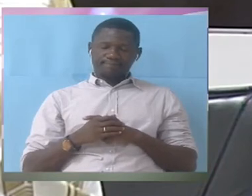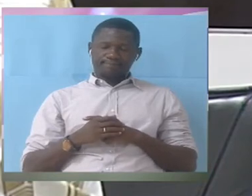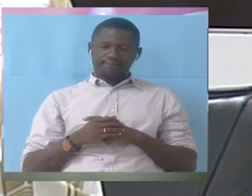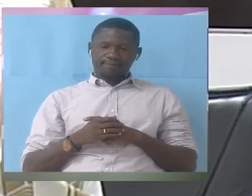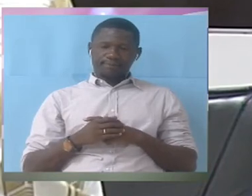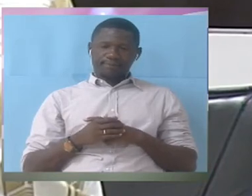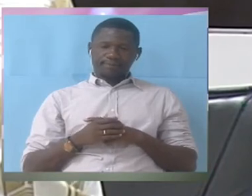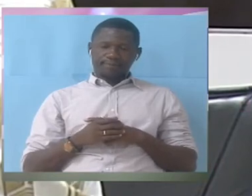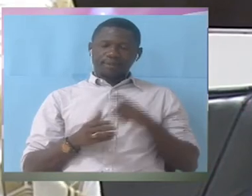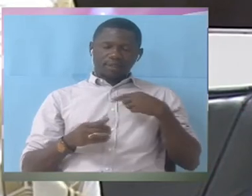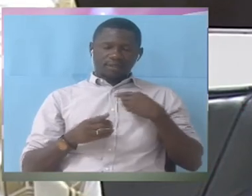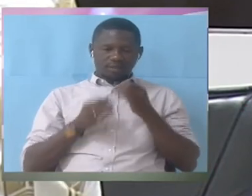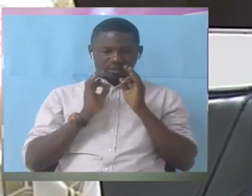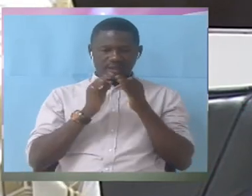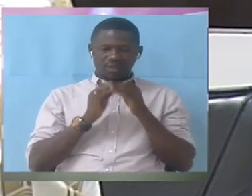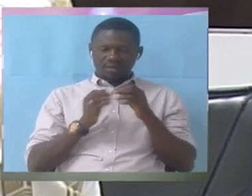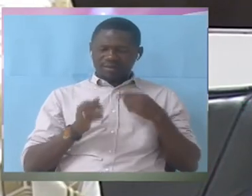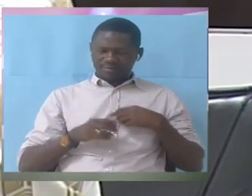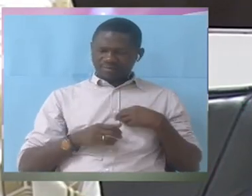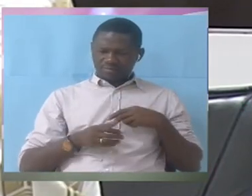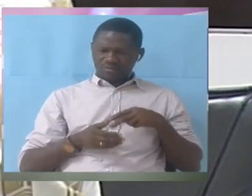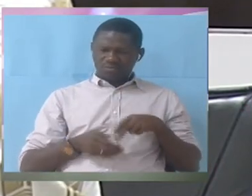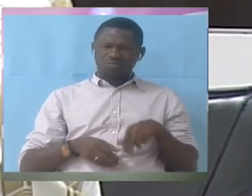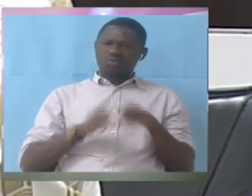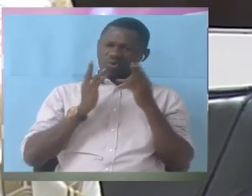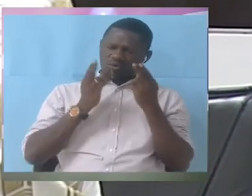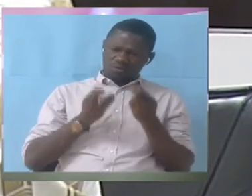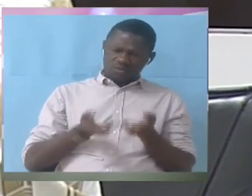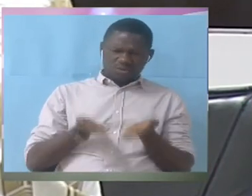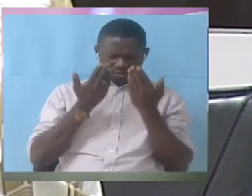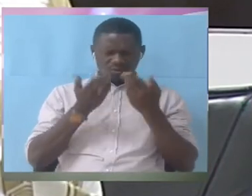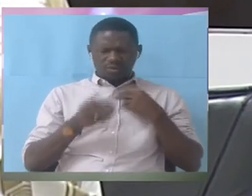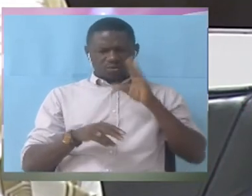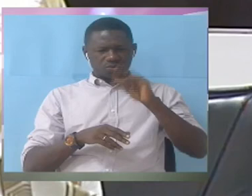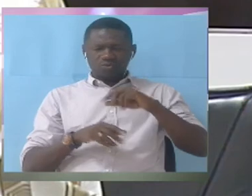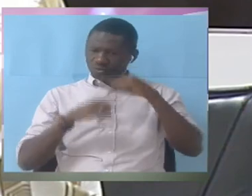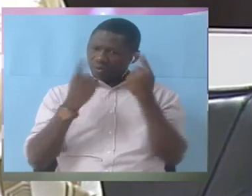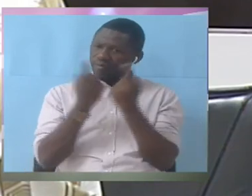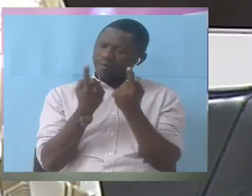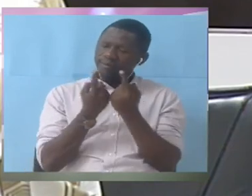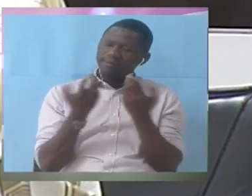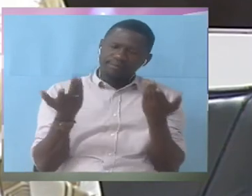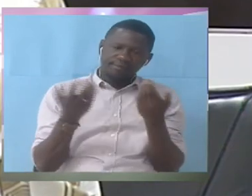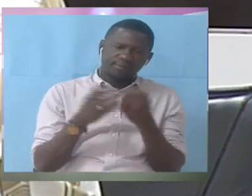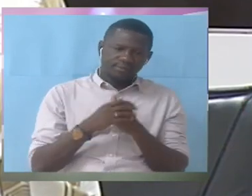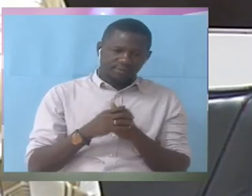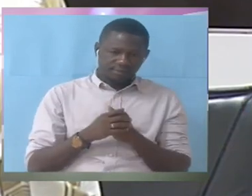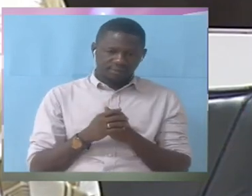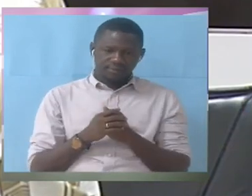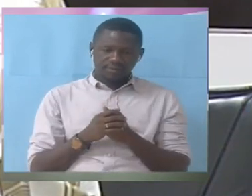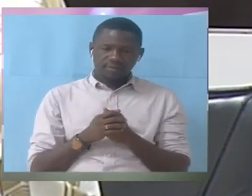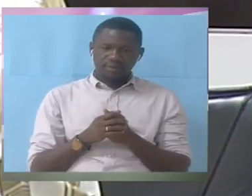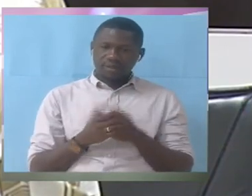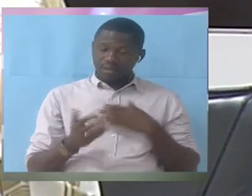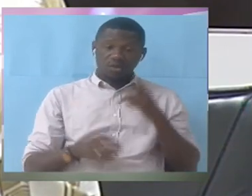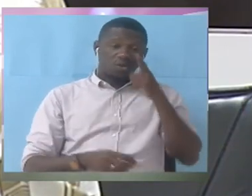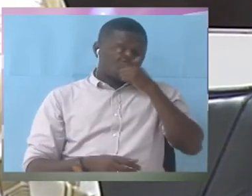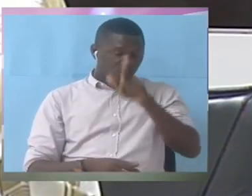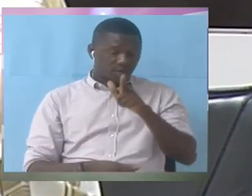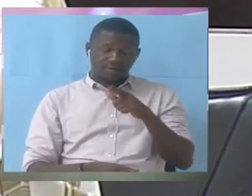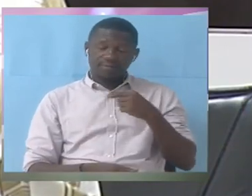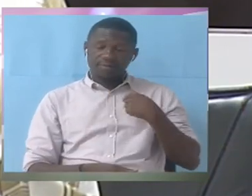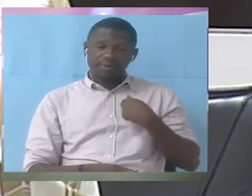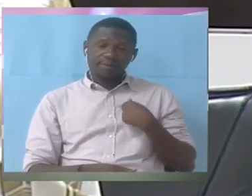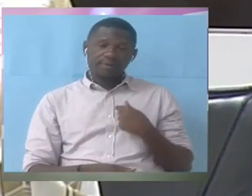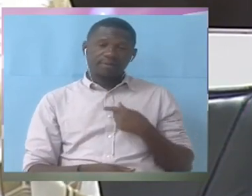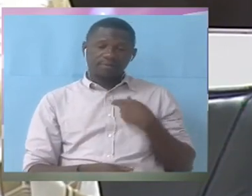And then I said I have to get up and do something. Ci la na man nak war na jog def dara. Fortunately, ci lima wërsegal nak mo.